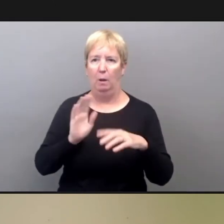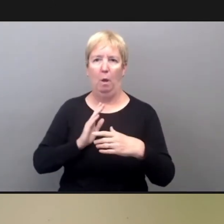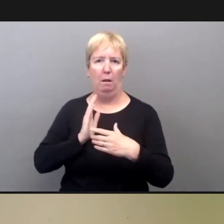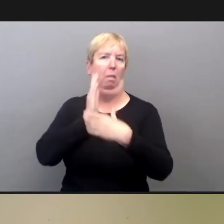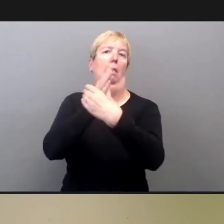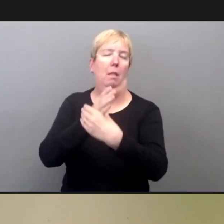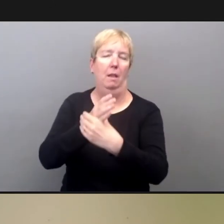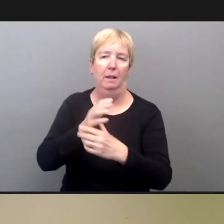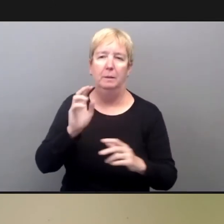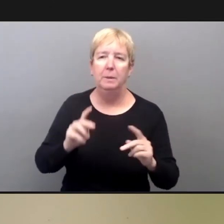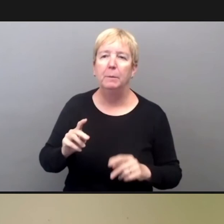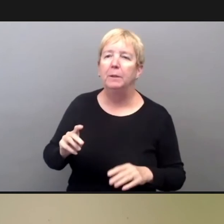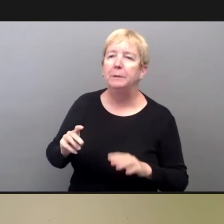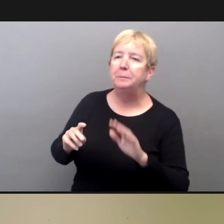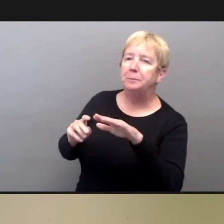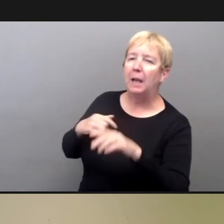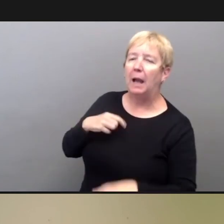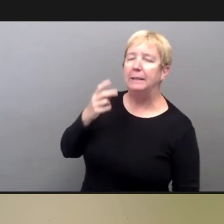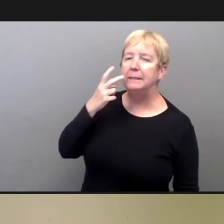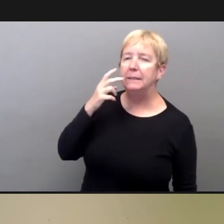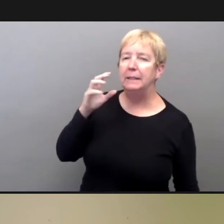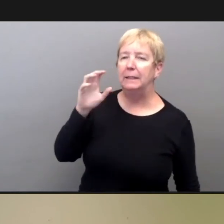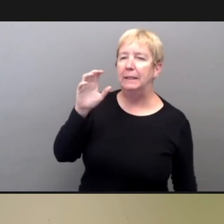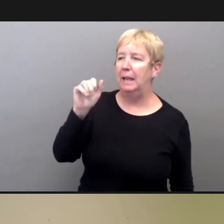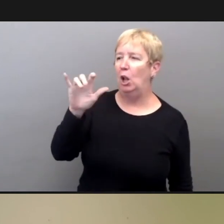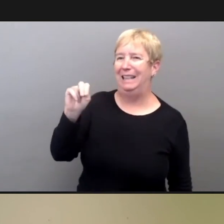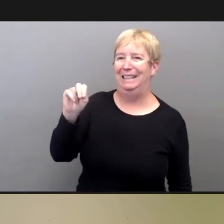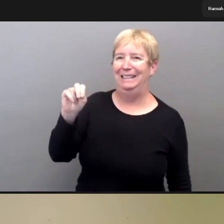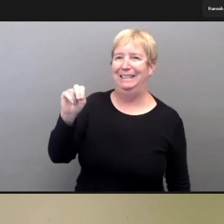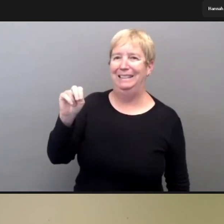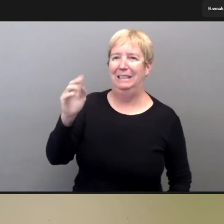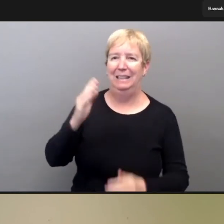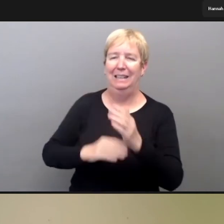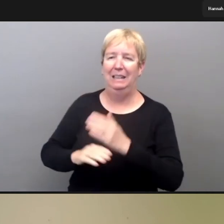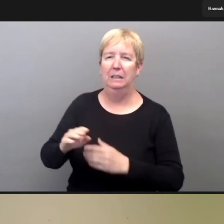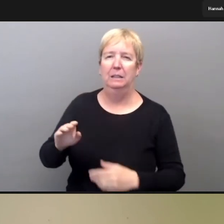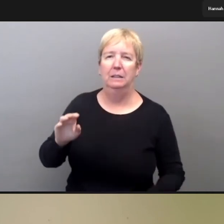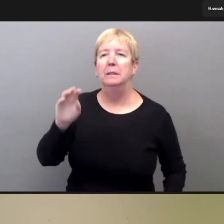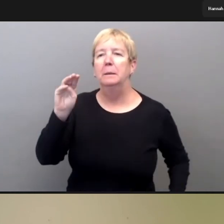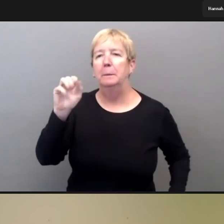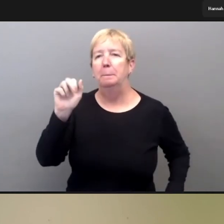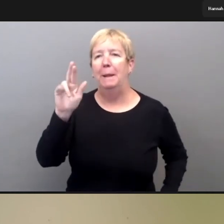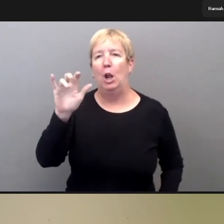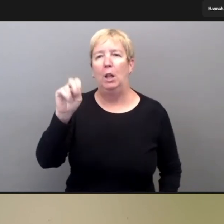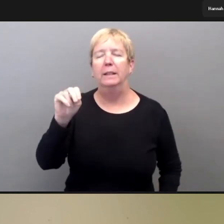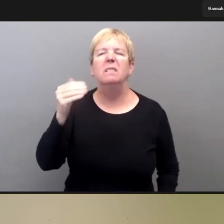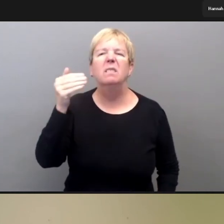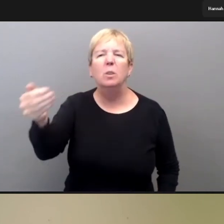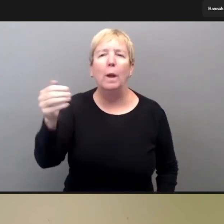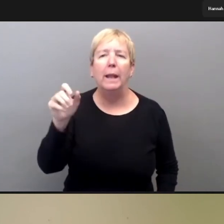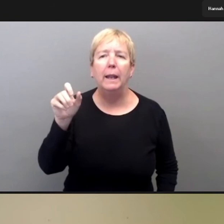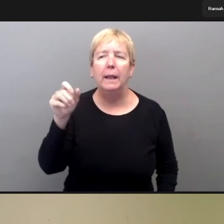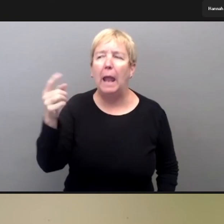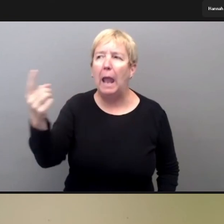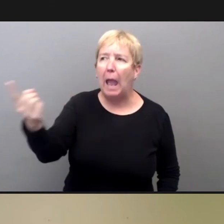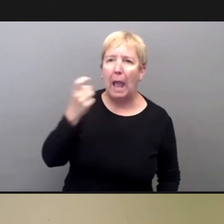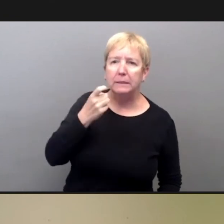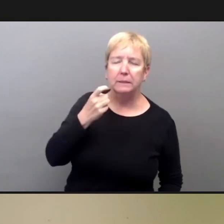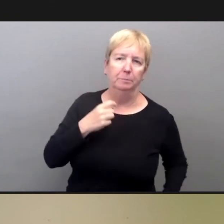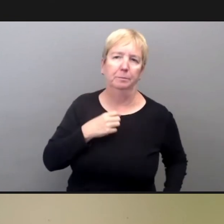Marilyn has her hand raised there, Hannah. Marilyn, why don't you go ahead and ask your question? You should be able to share